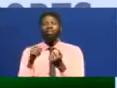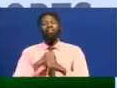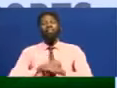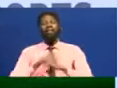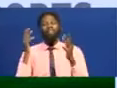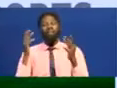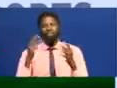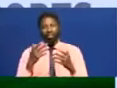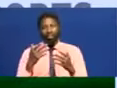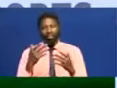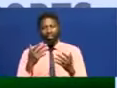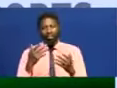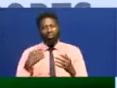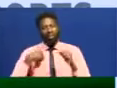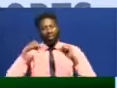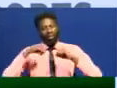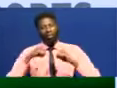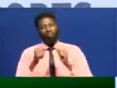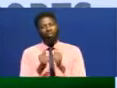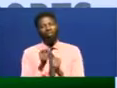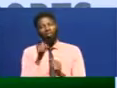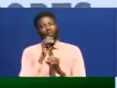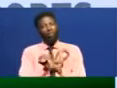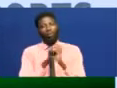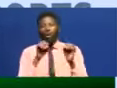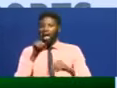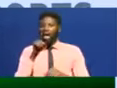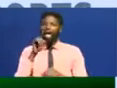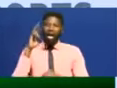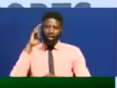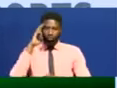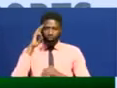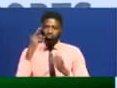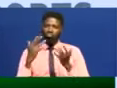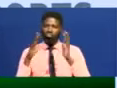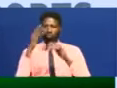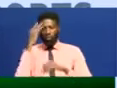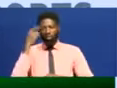so I am celebrating. I am celebrating.